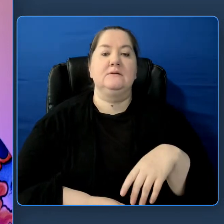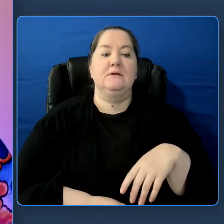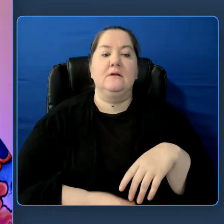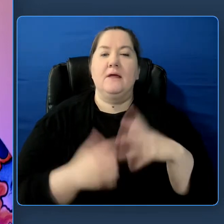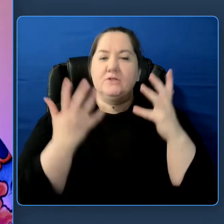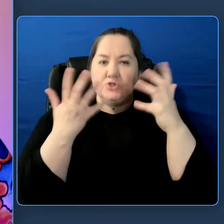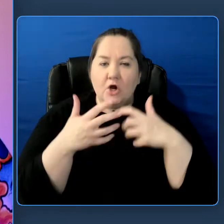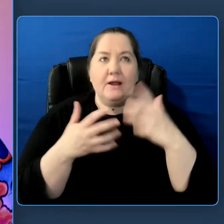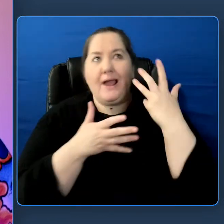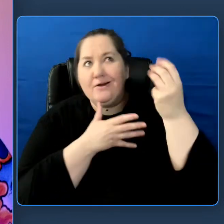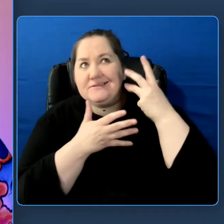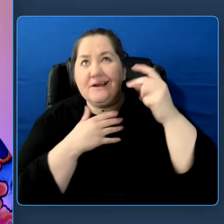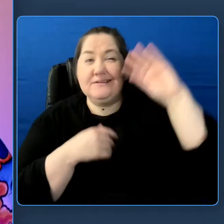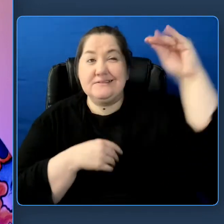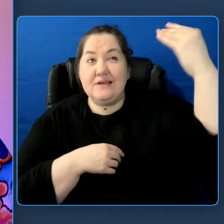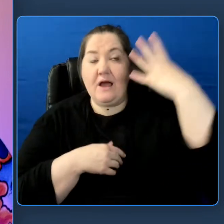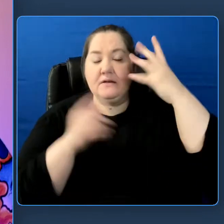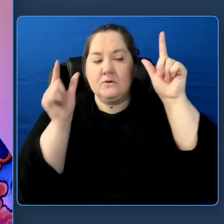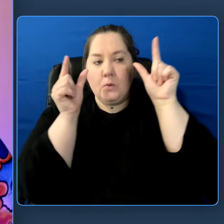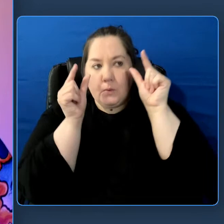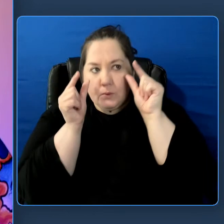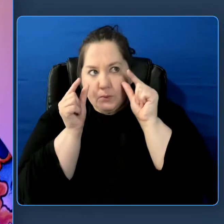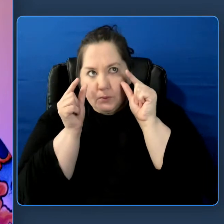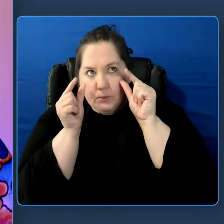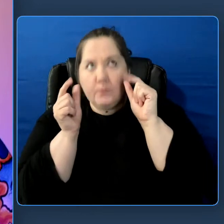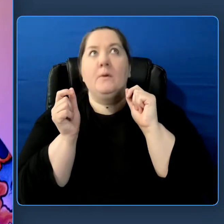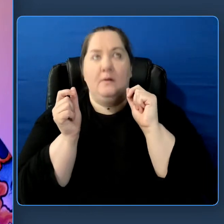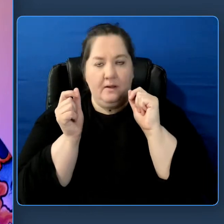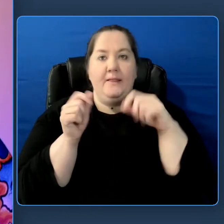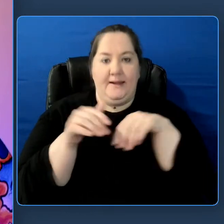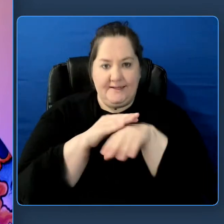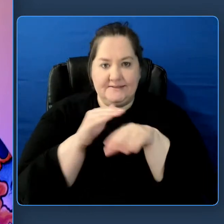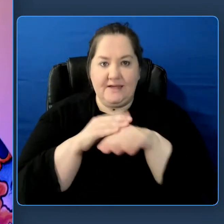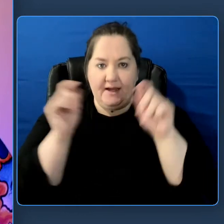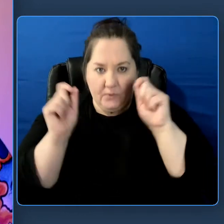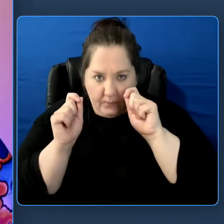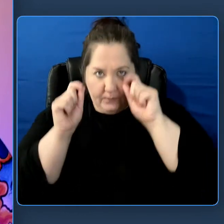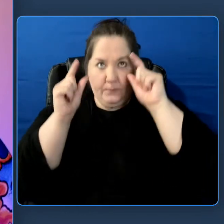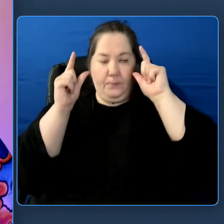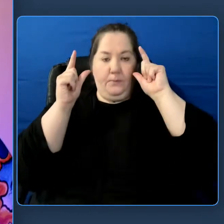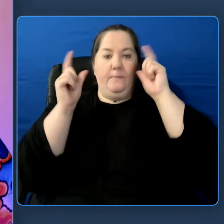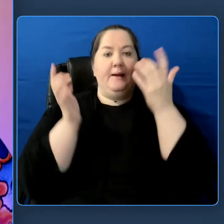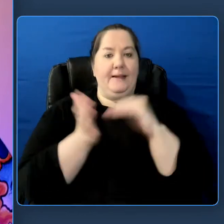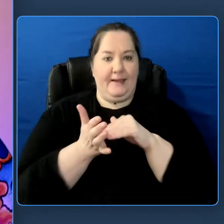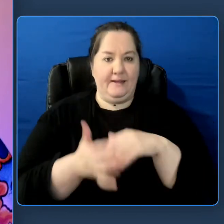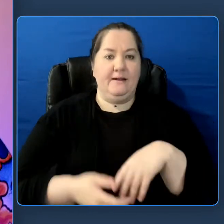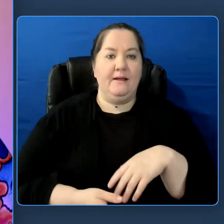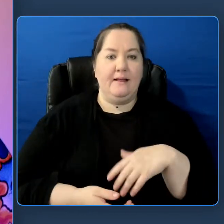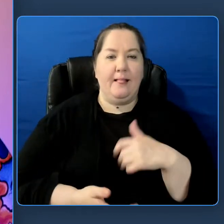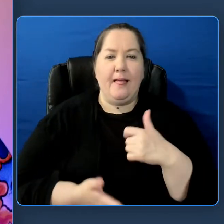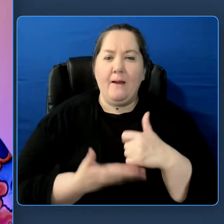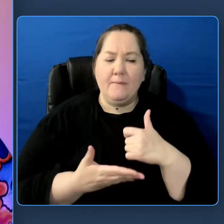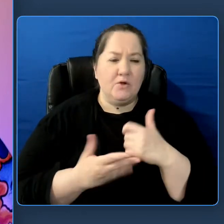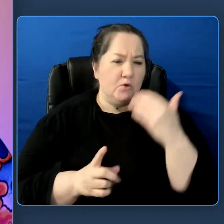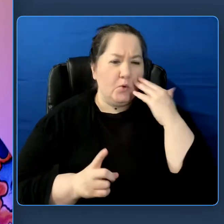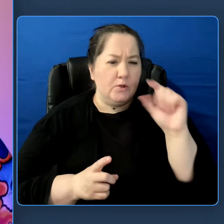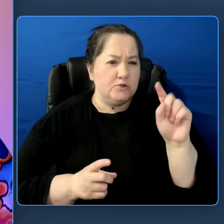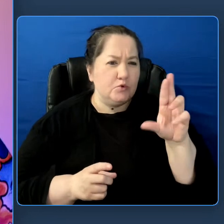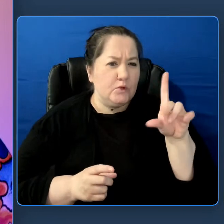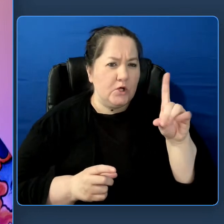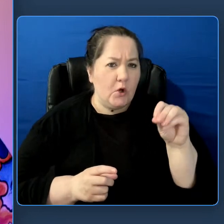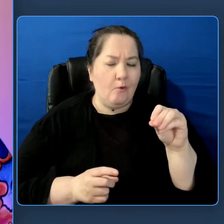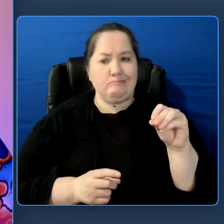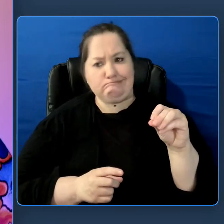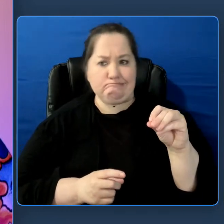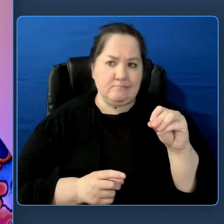light, and they gradually decrease as you're going indoors. Those are very helpful when I'm outdoors. I don't know, you mentioned being in a studio, so I'm not sure